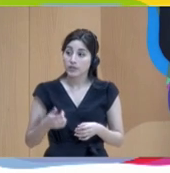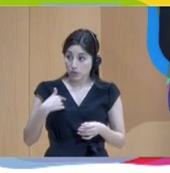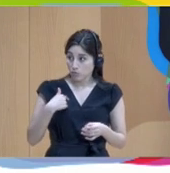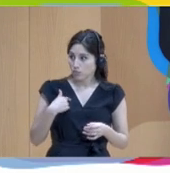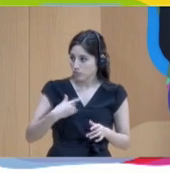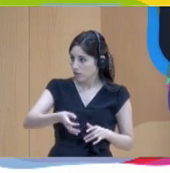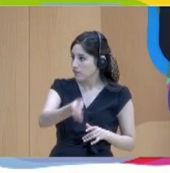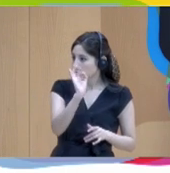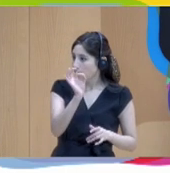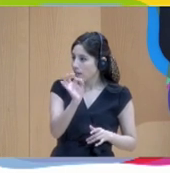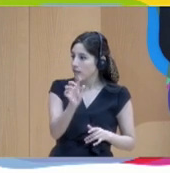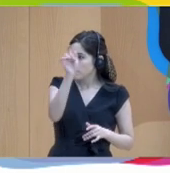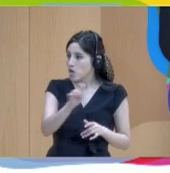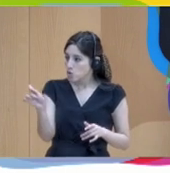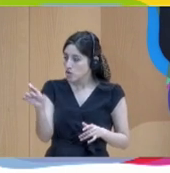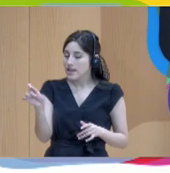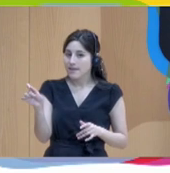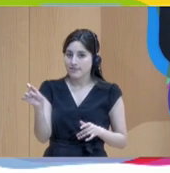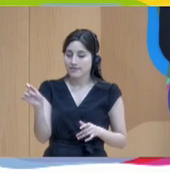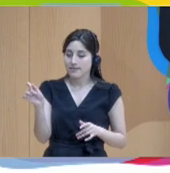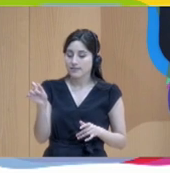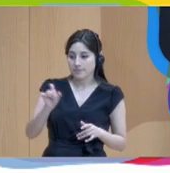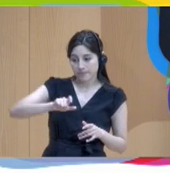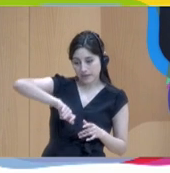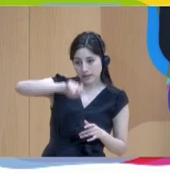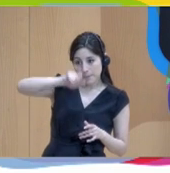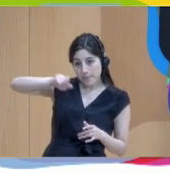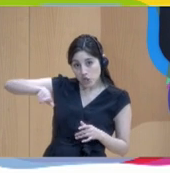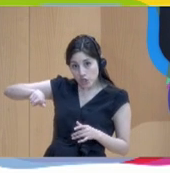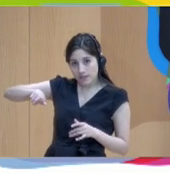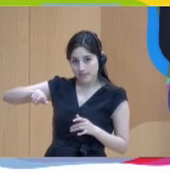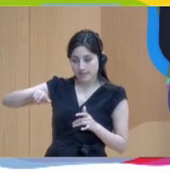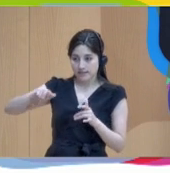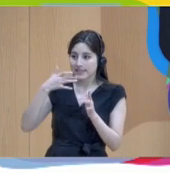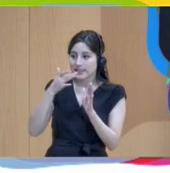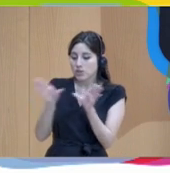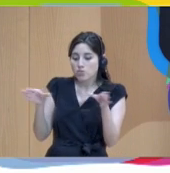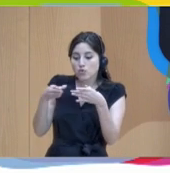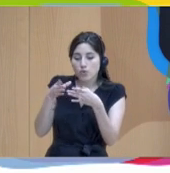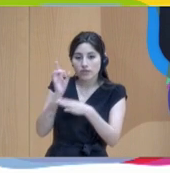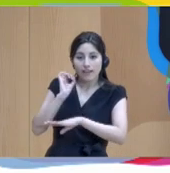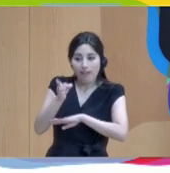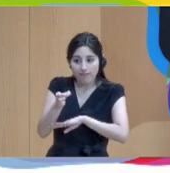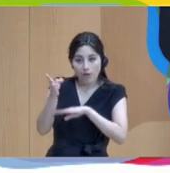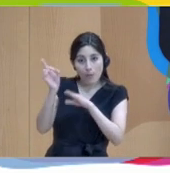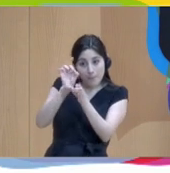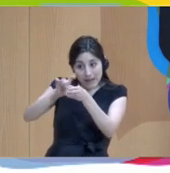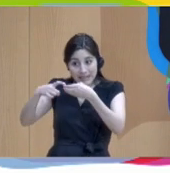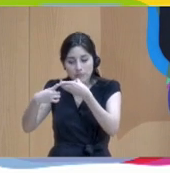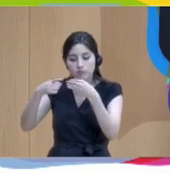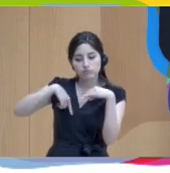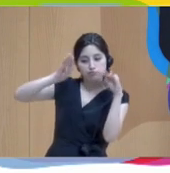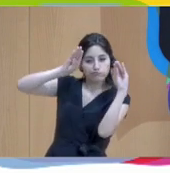several of them. So, the administration is involved and that is happening also in Emilia Romanga in these